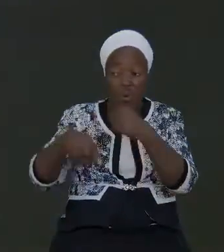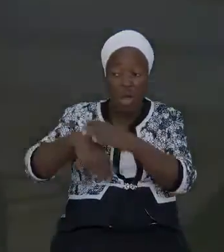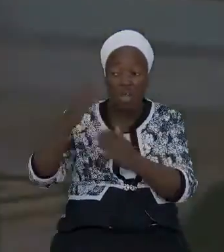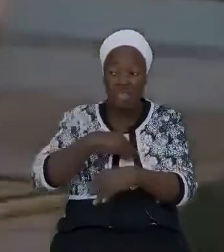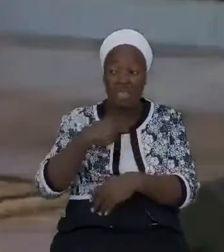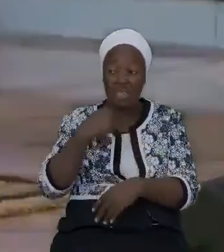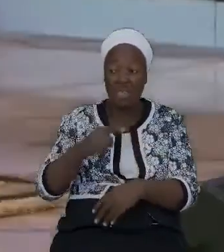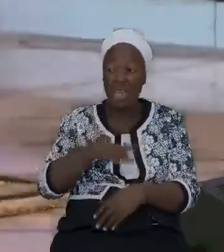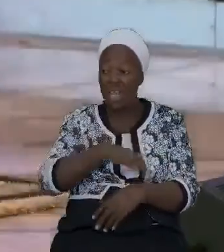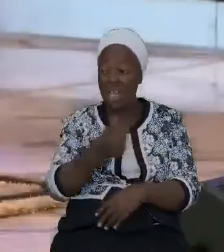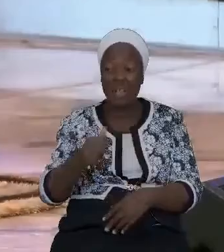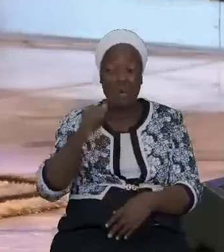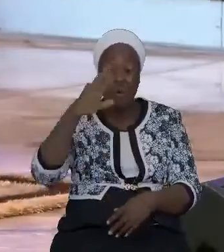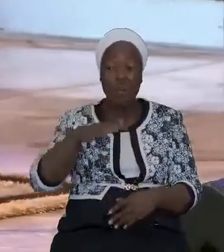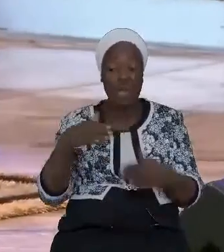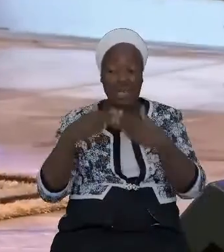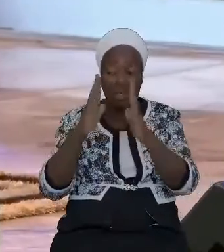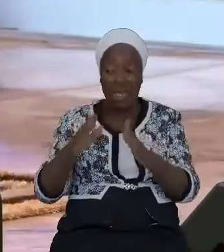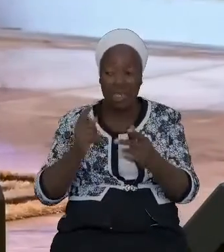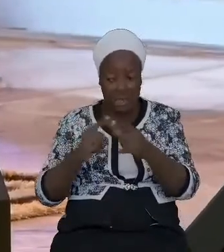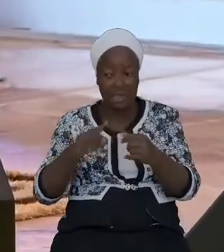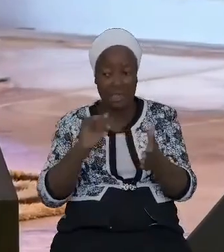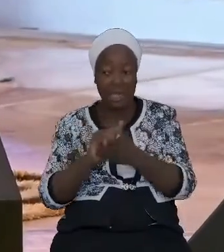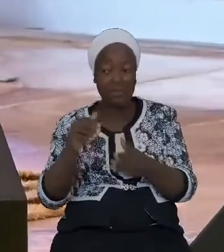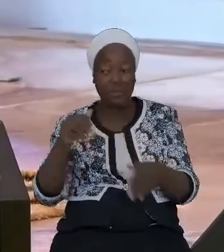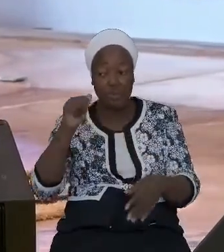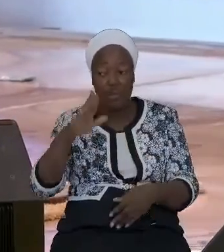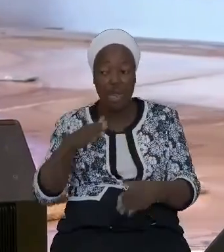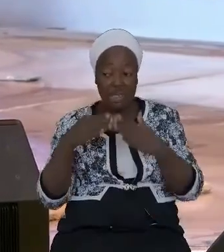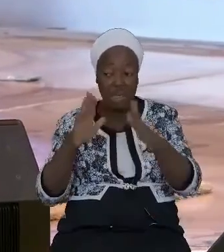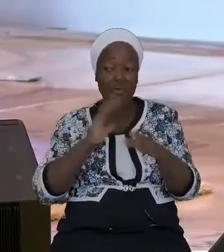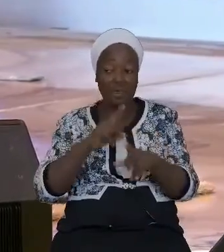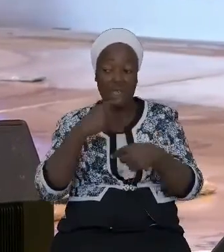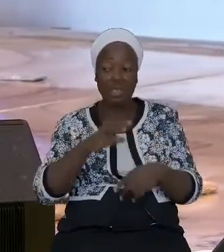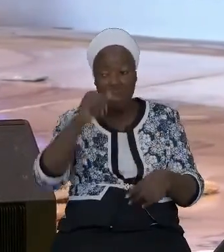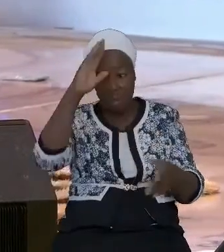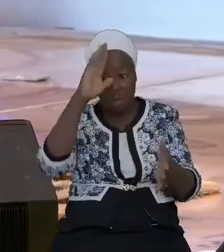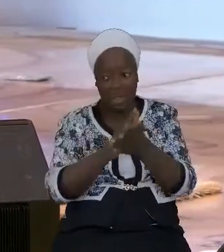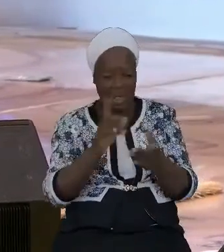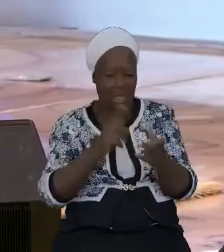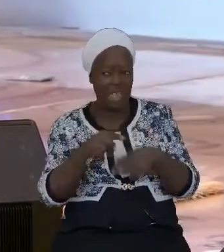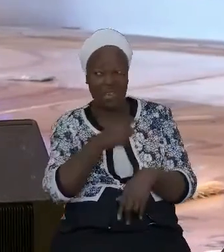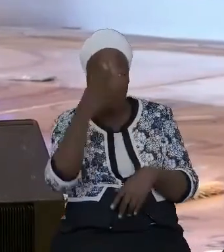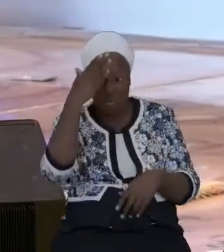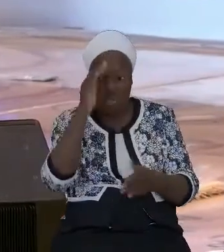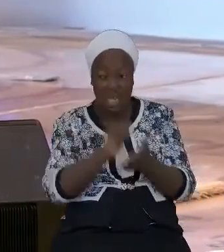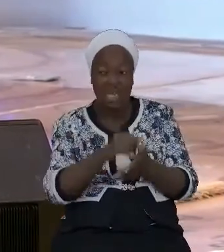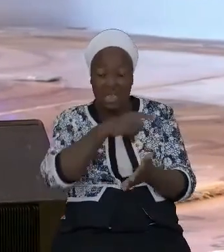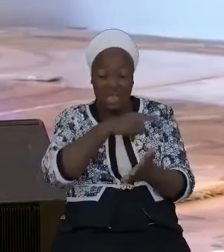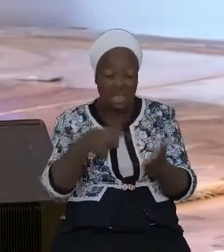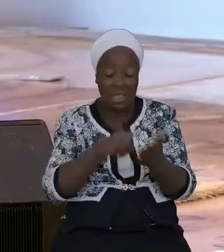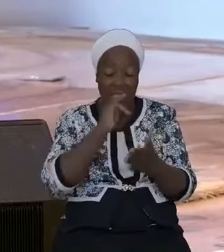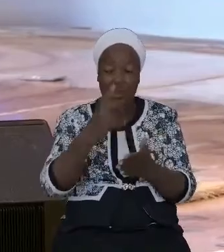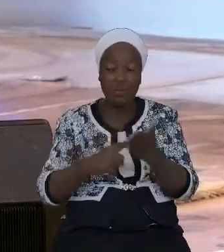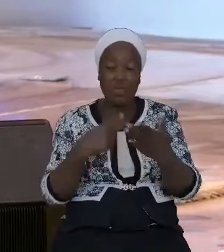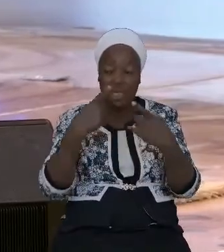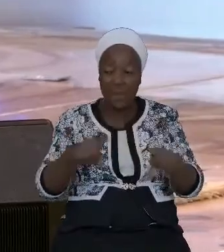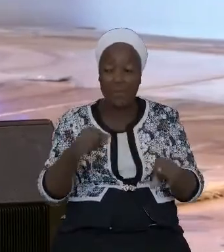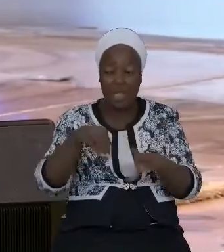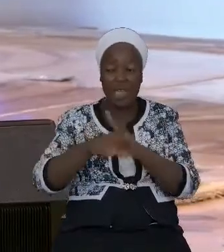leader, and that woman leader will tell her husband, and they know that this is what we're going